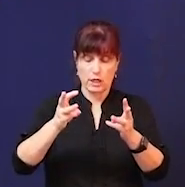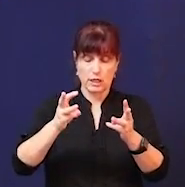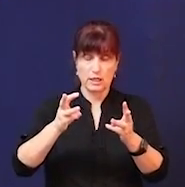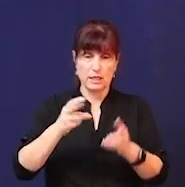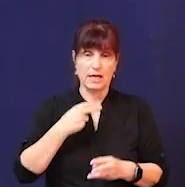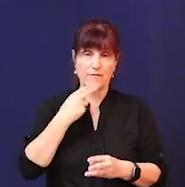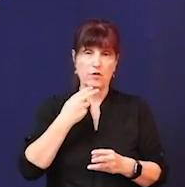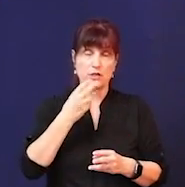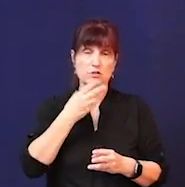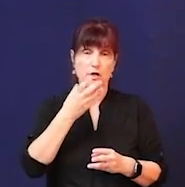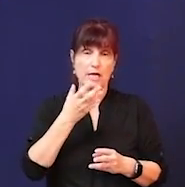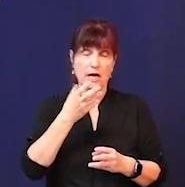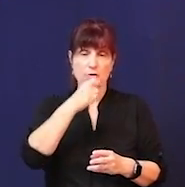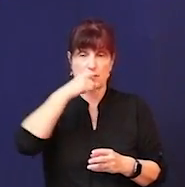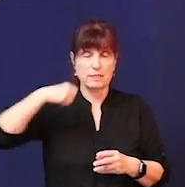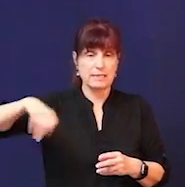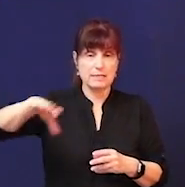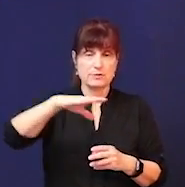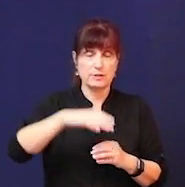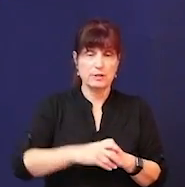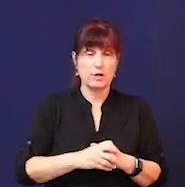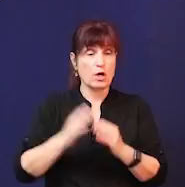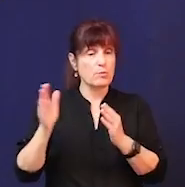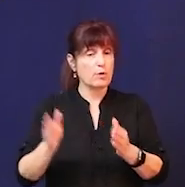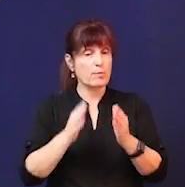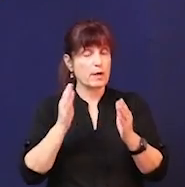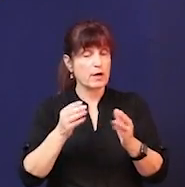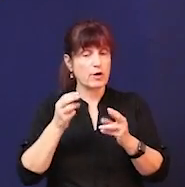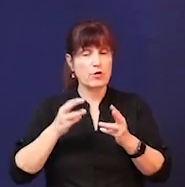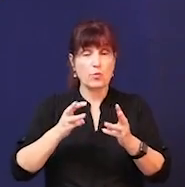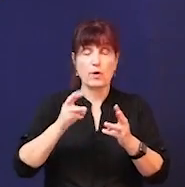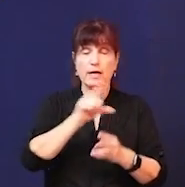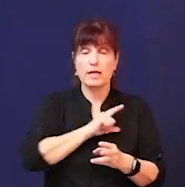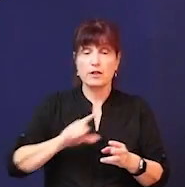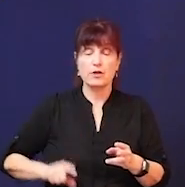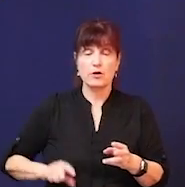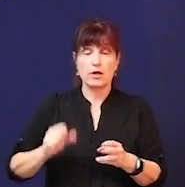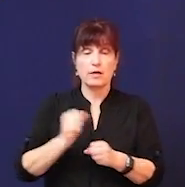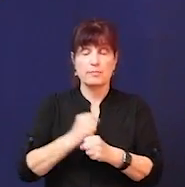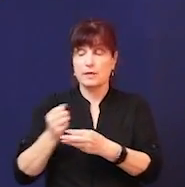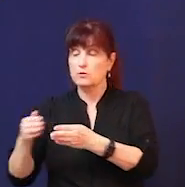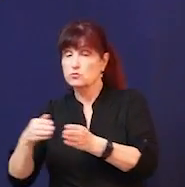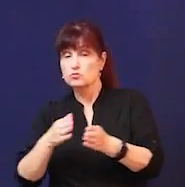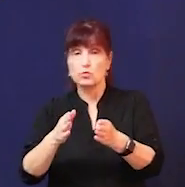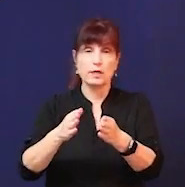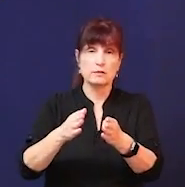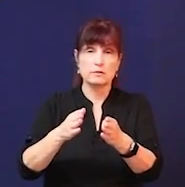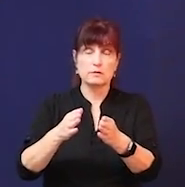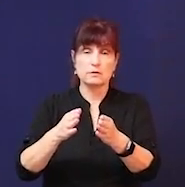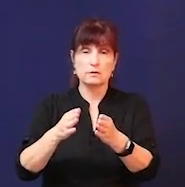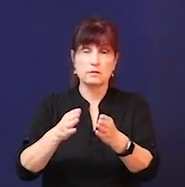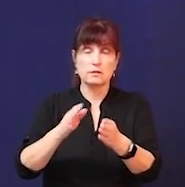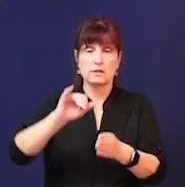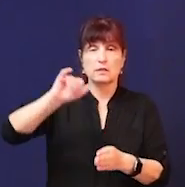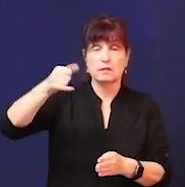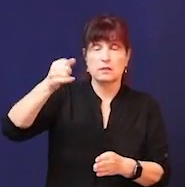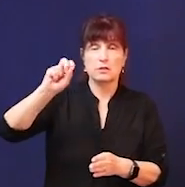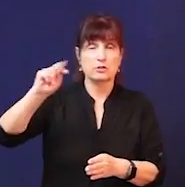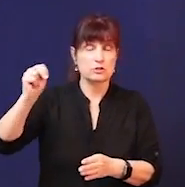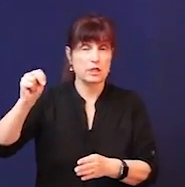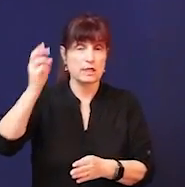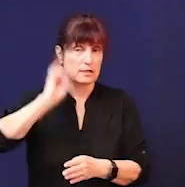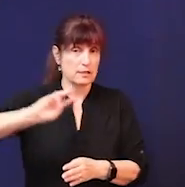one crying out in the desert, prepare the way of the Lord, make straight his paths. John the Baptist appeared in